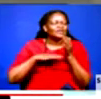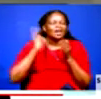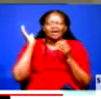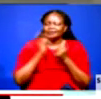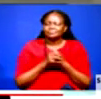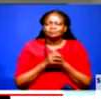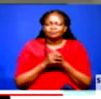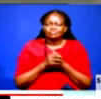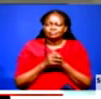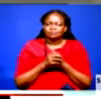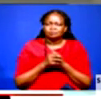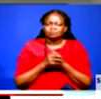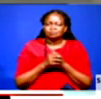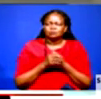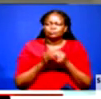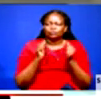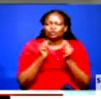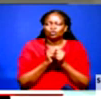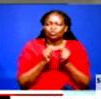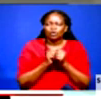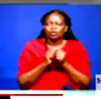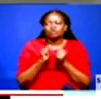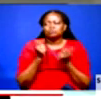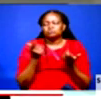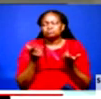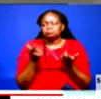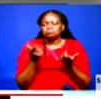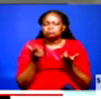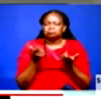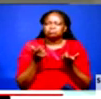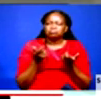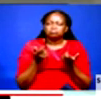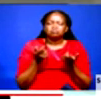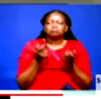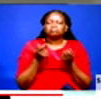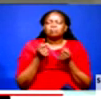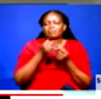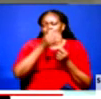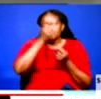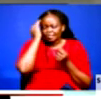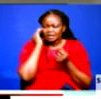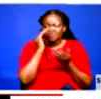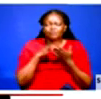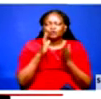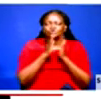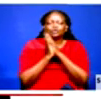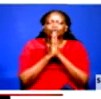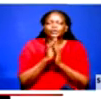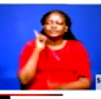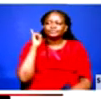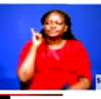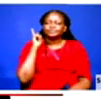areas with low literacy levels. Beatrice Gatonye is on that story.